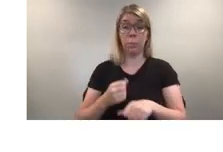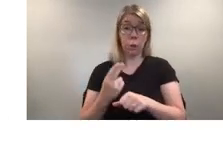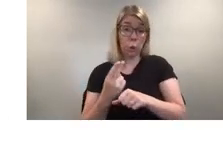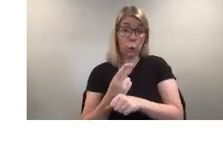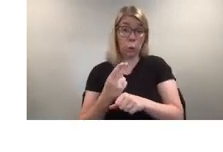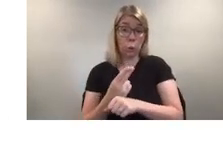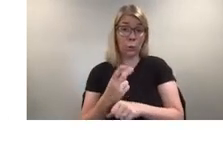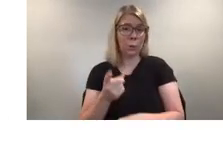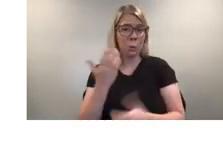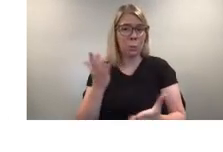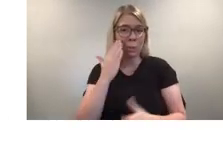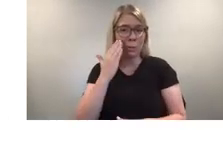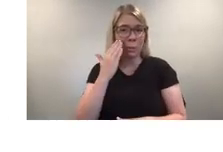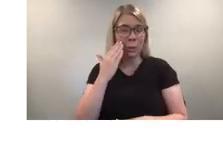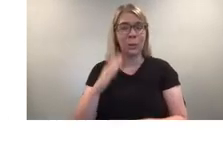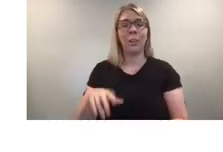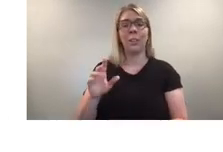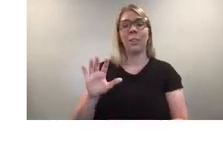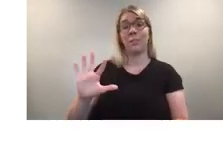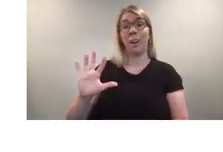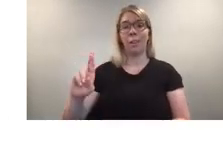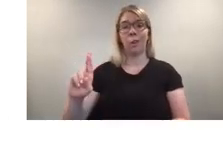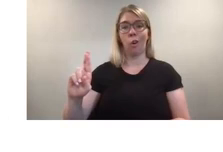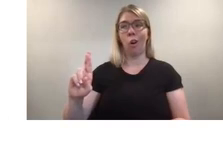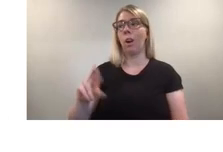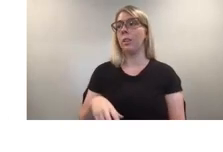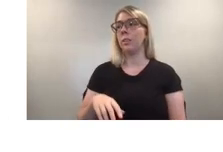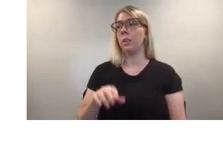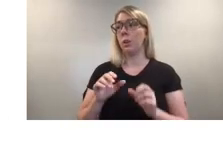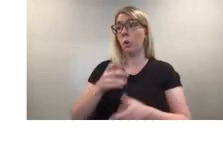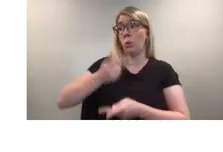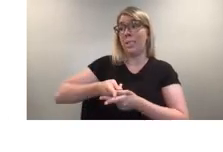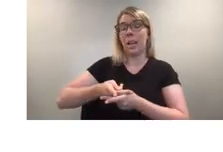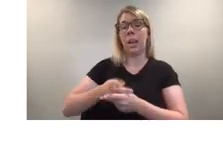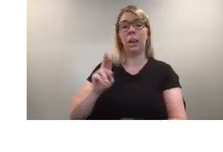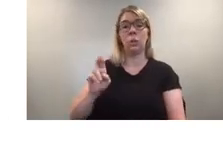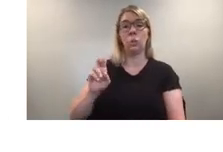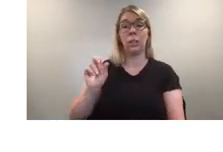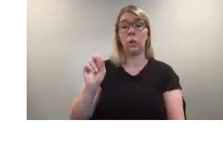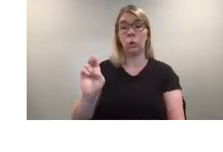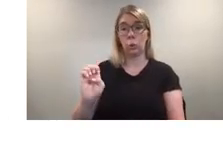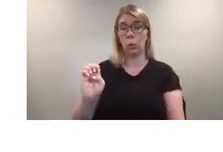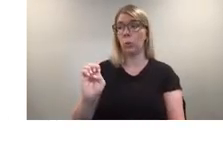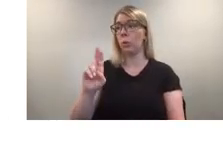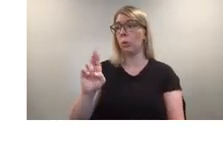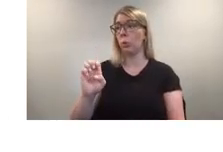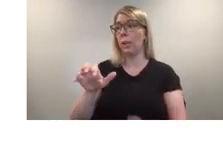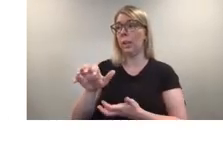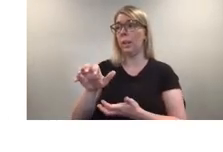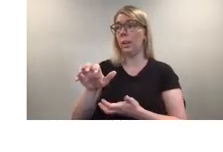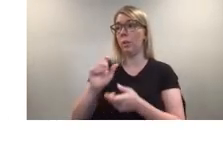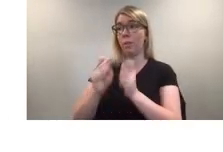familiar with the five R's of retain, reuse, revise, remix, and redistribute, as David Wiley calls